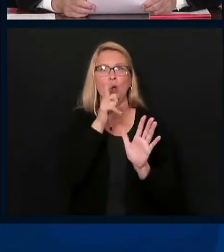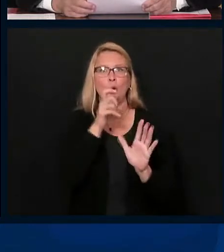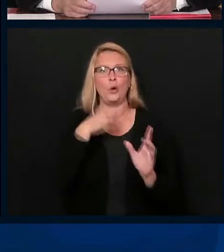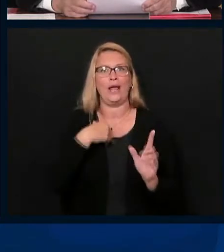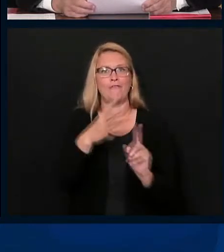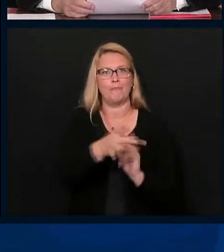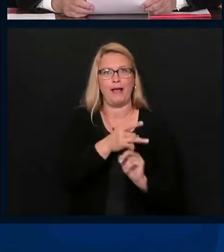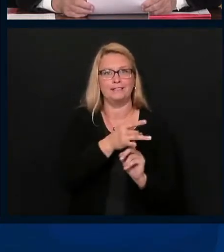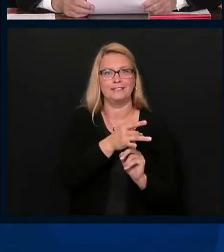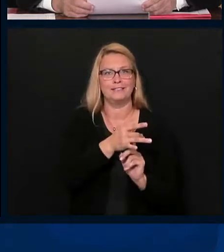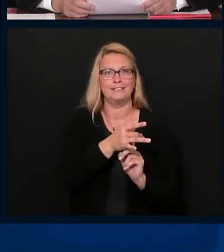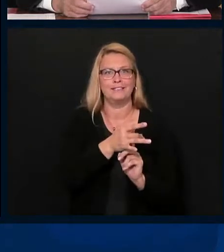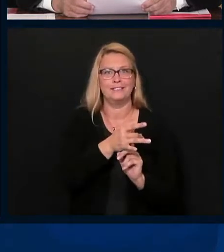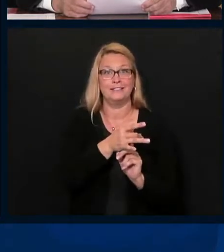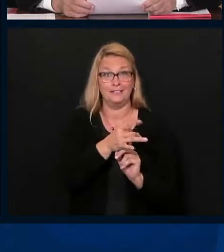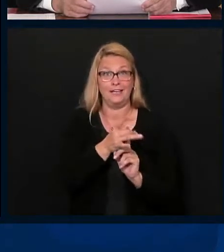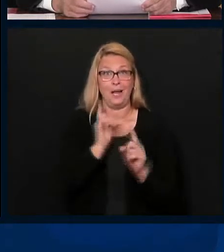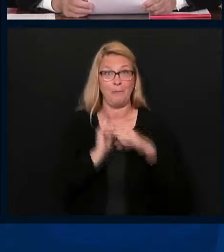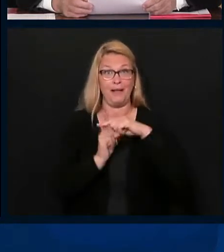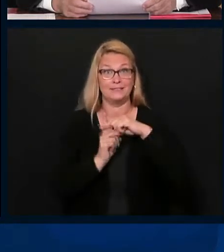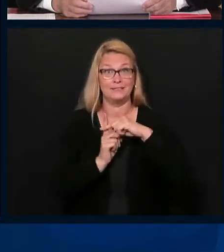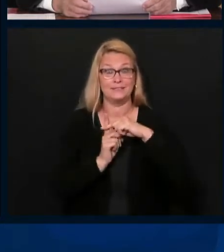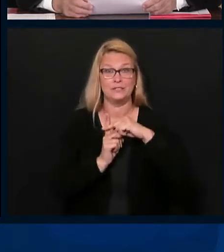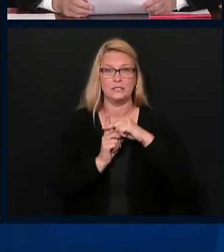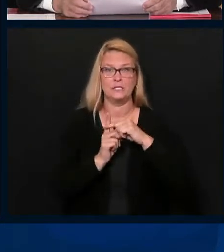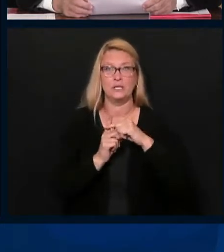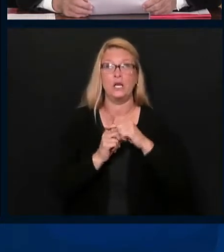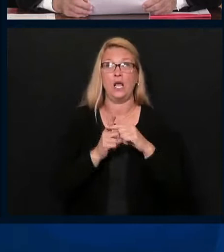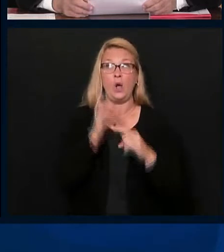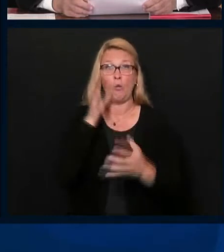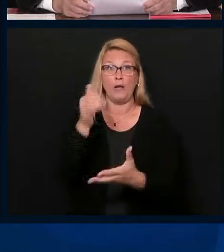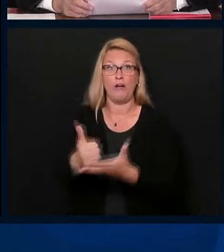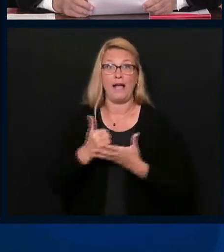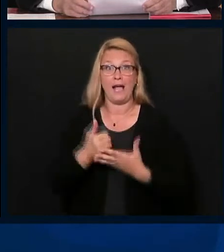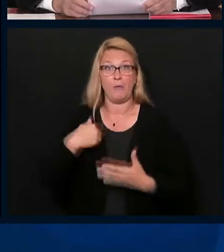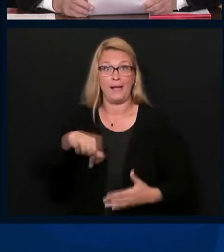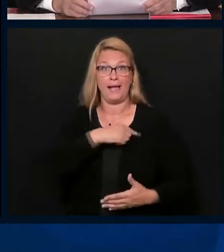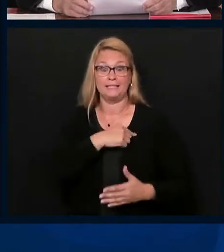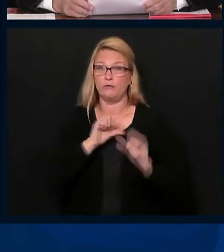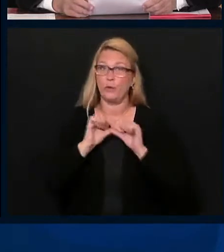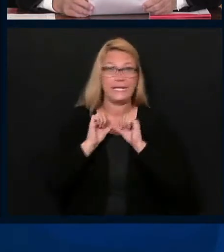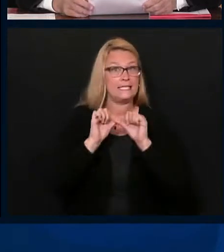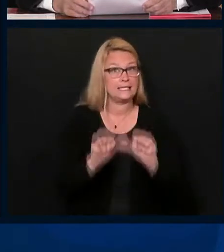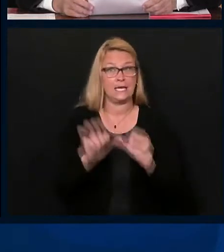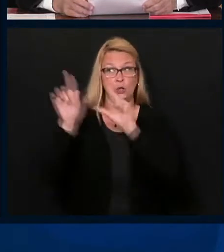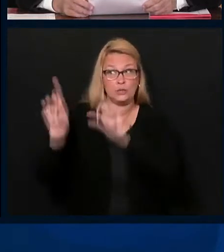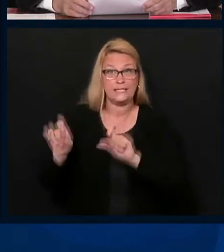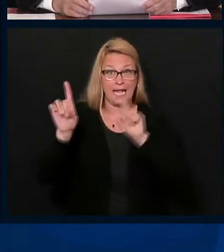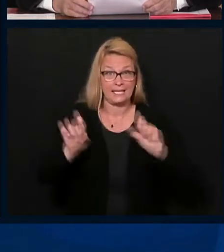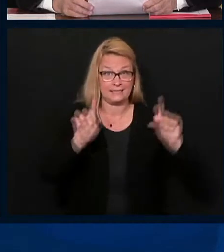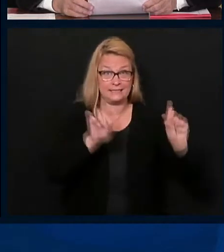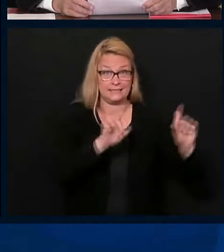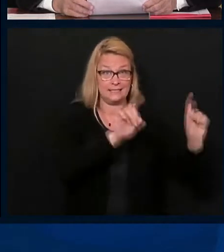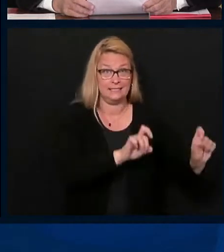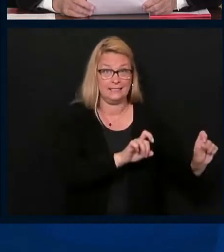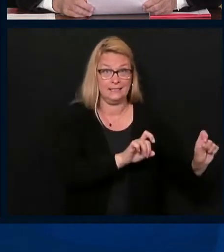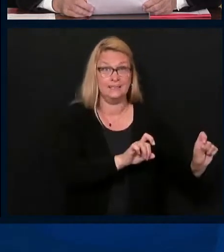positives. It will pay big dividends for us if we will just continue to